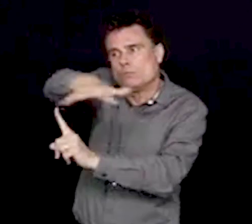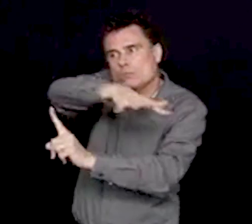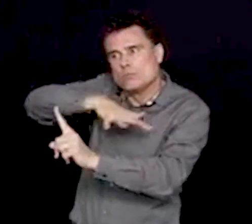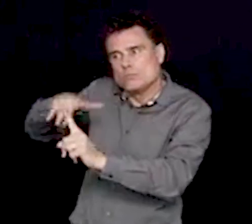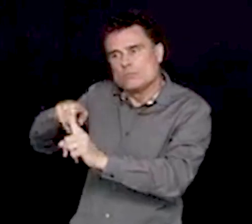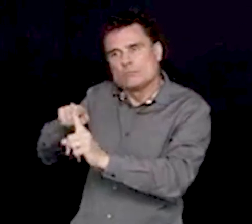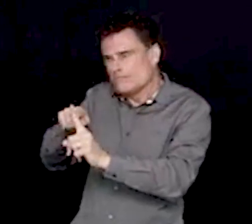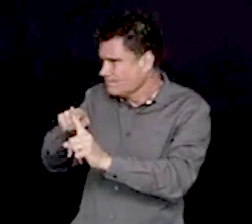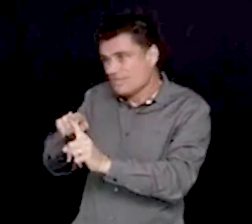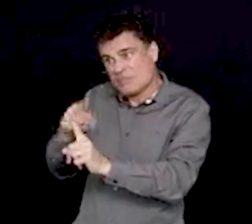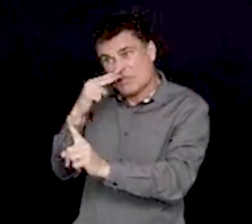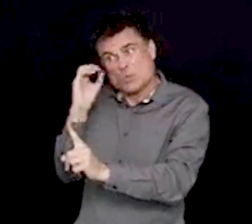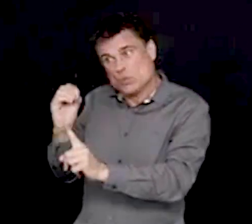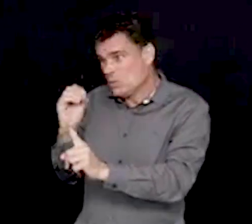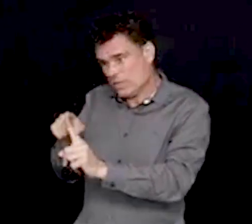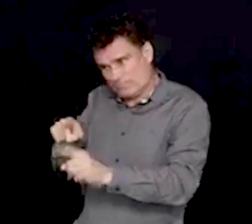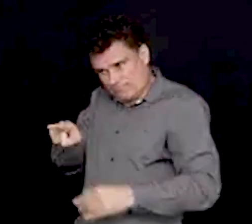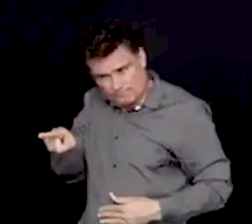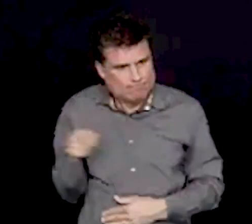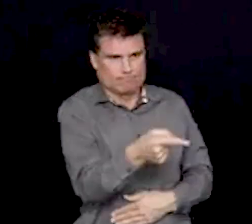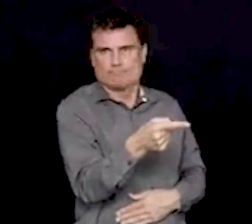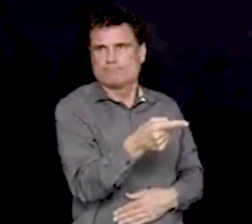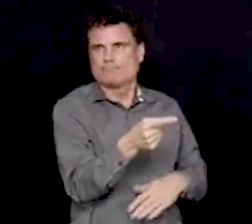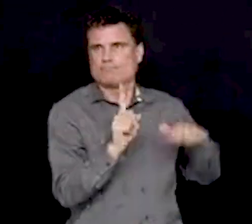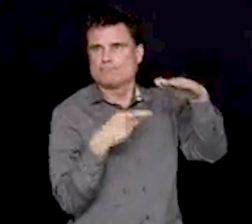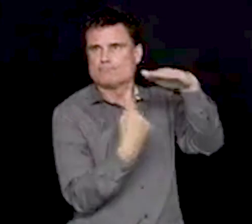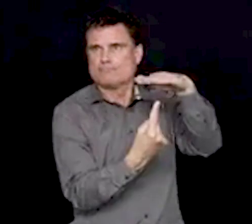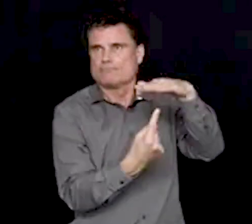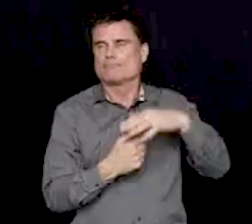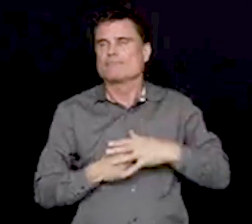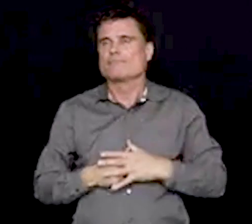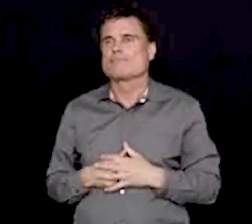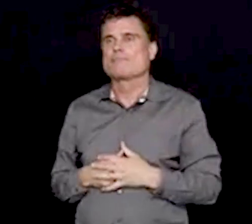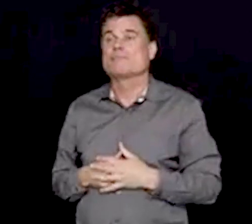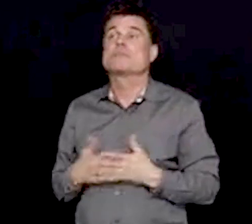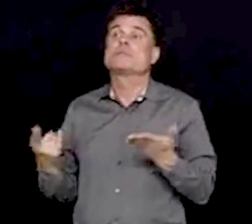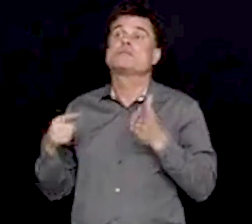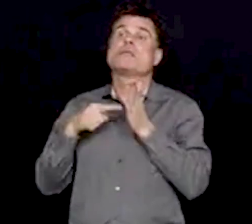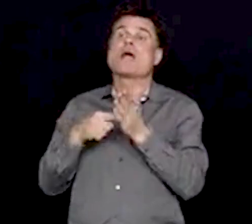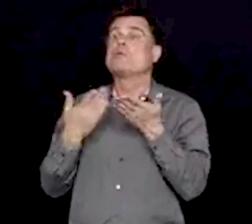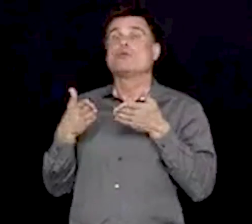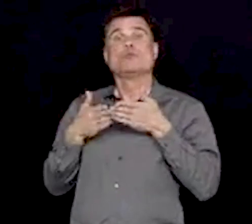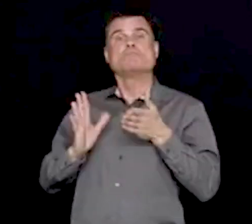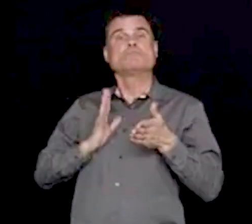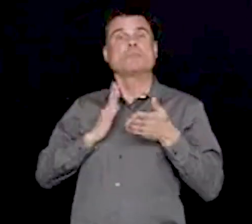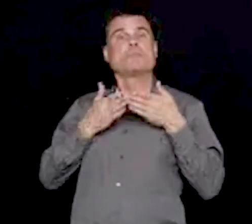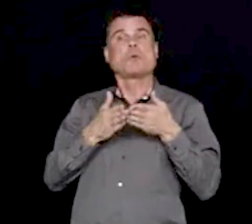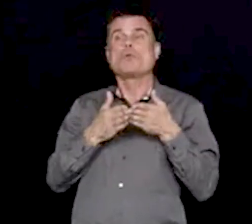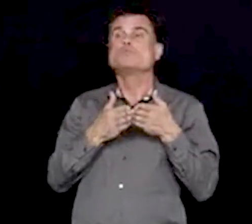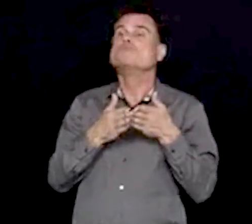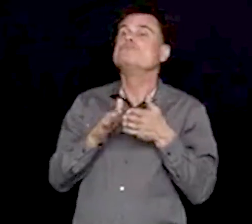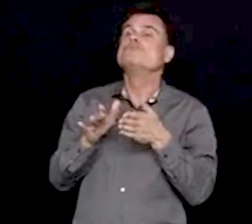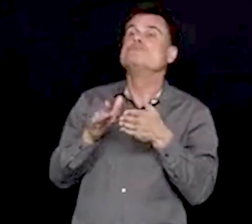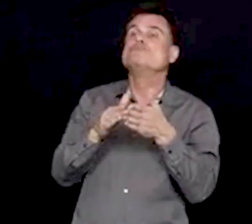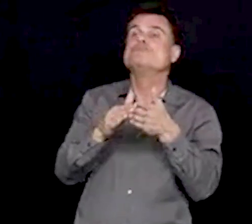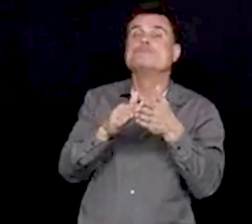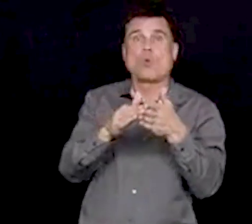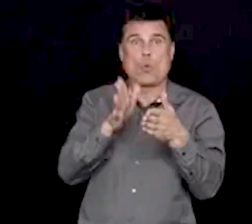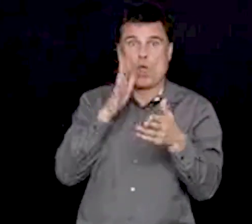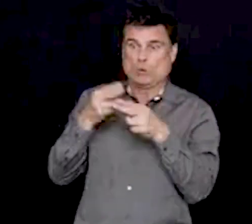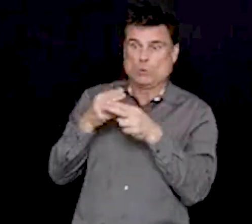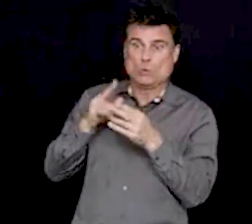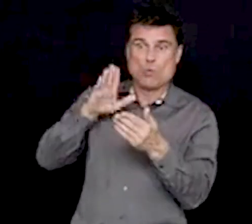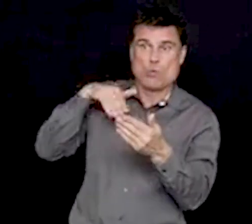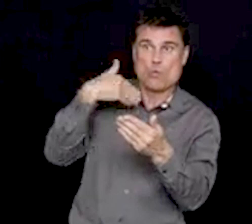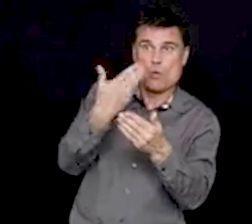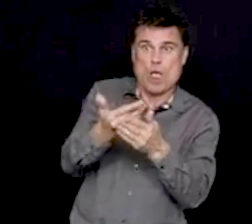will be cruise ships that are going to be where people are going to come back to Canada in the coming days, and the Prime Minister referred to this, and I